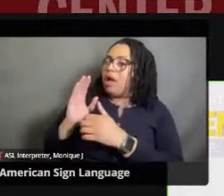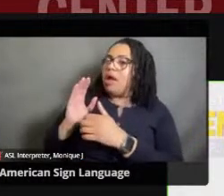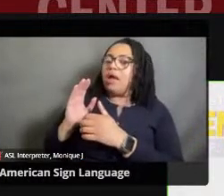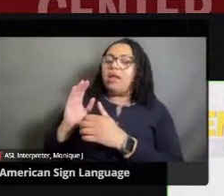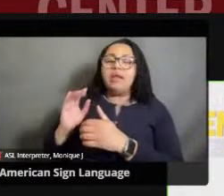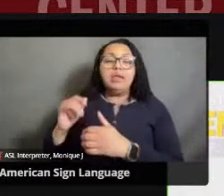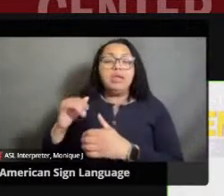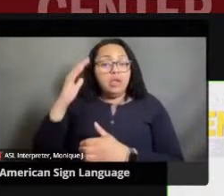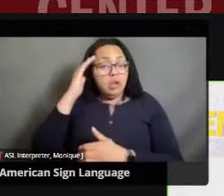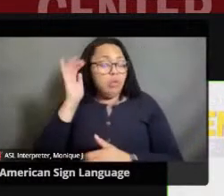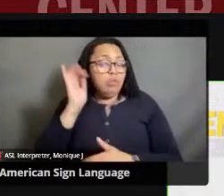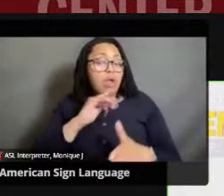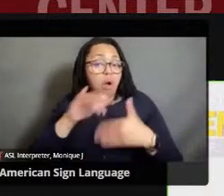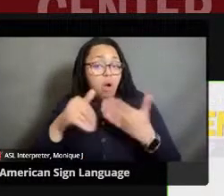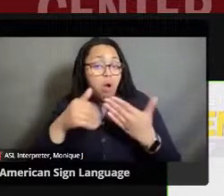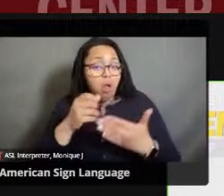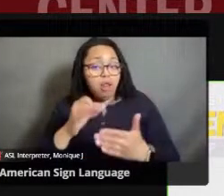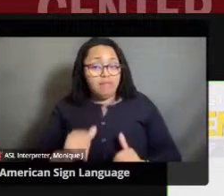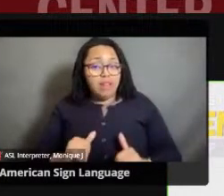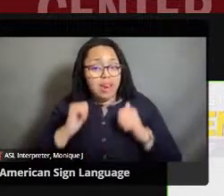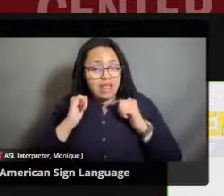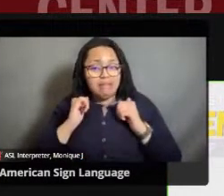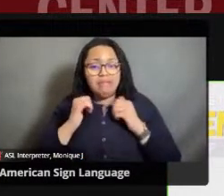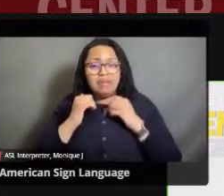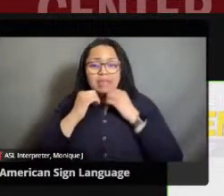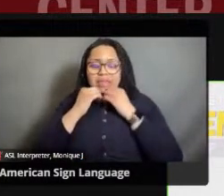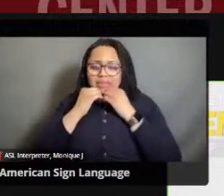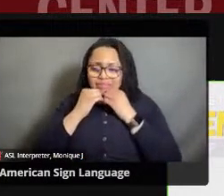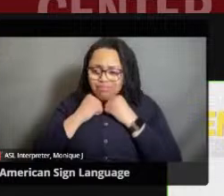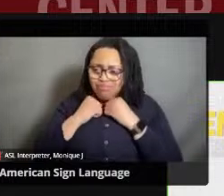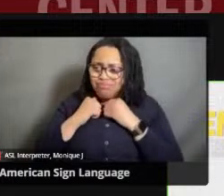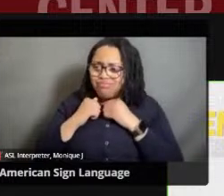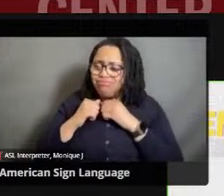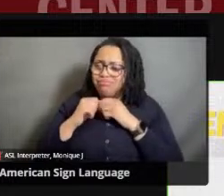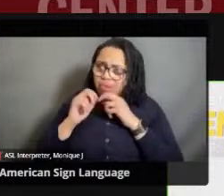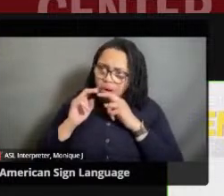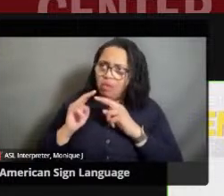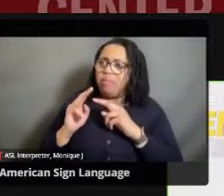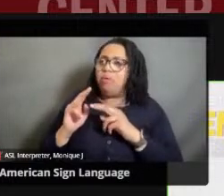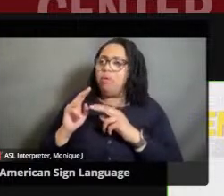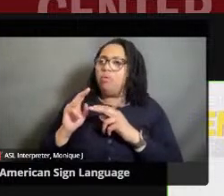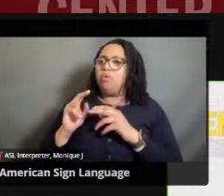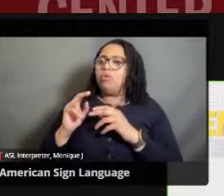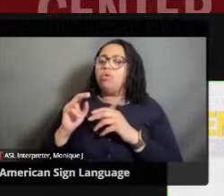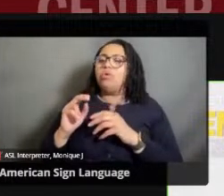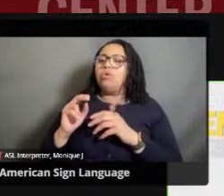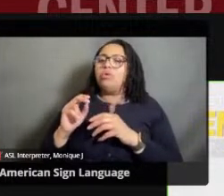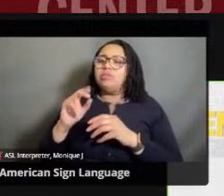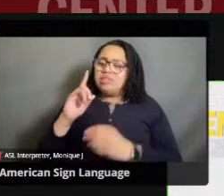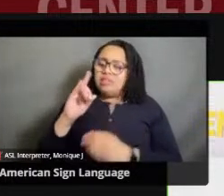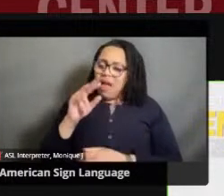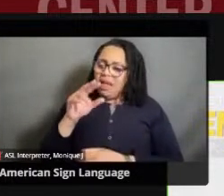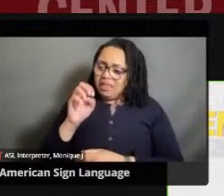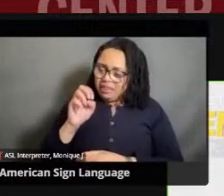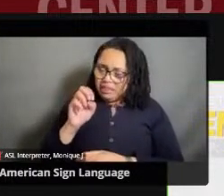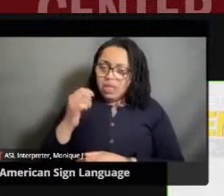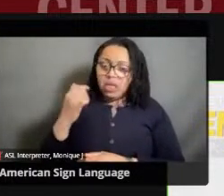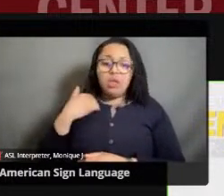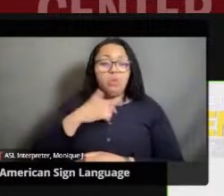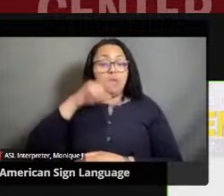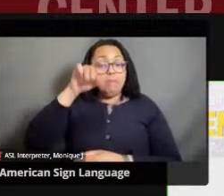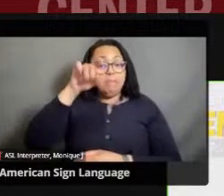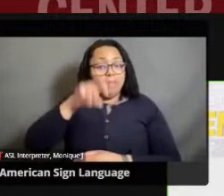life is sacred, all of life is divine, and that we